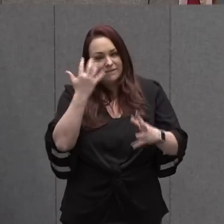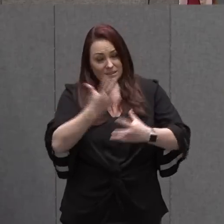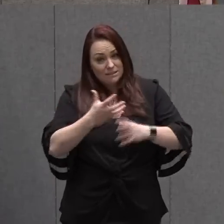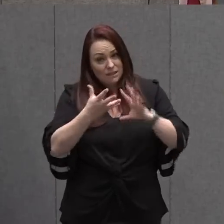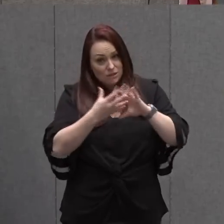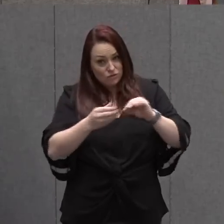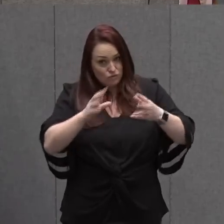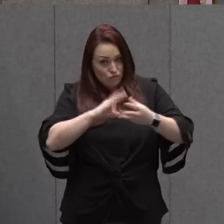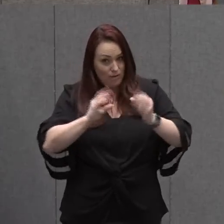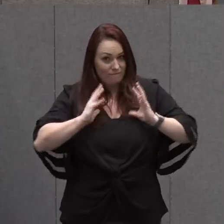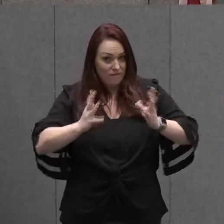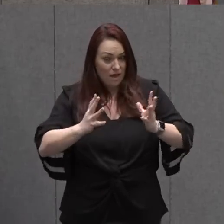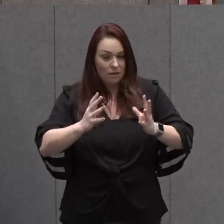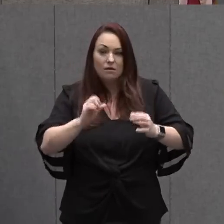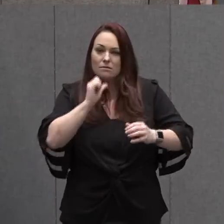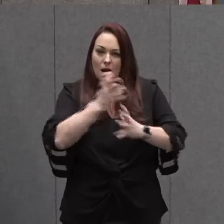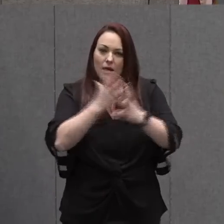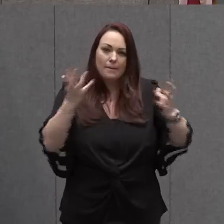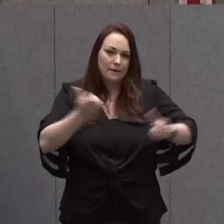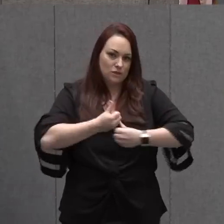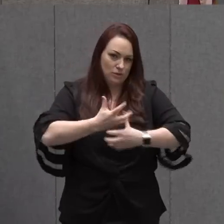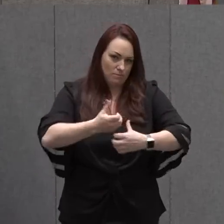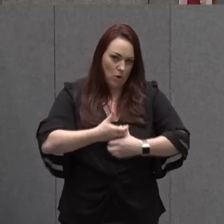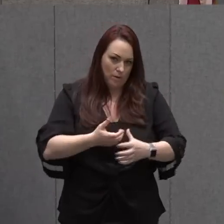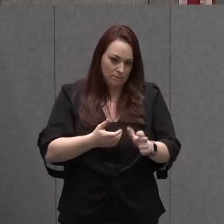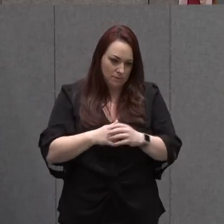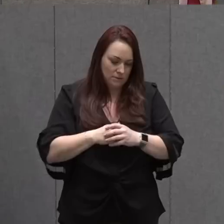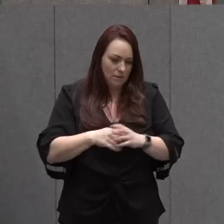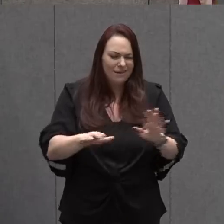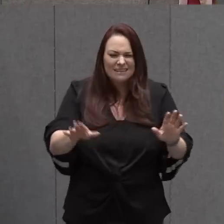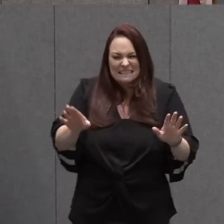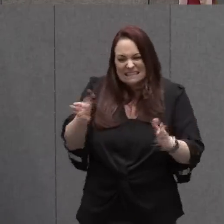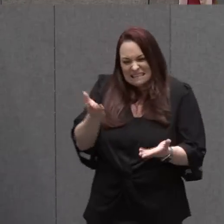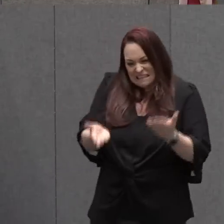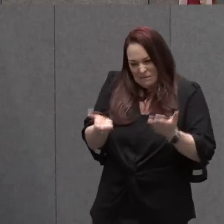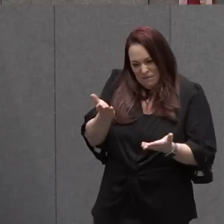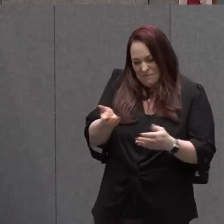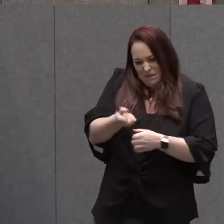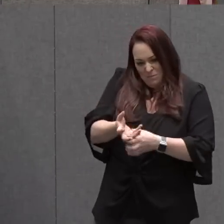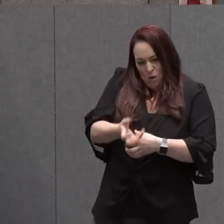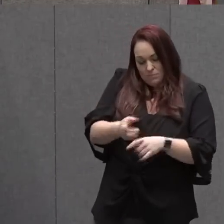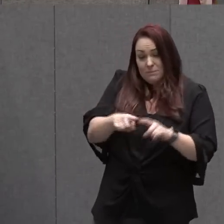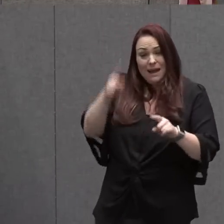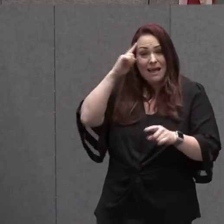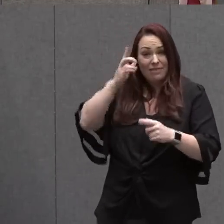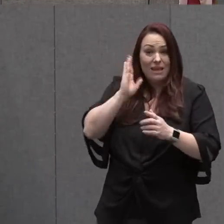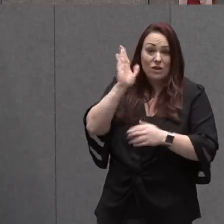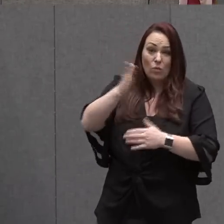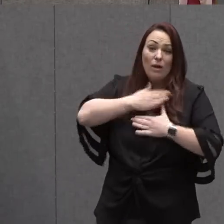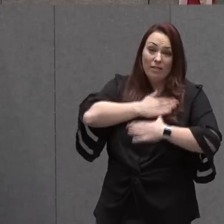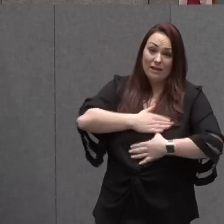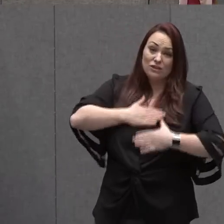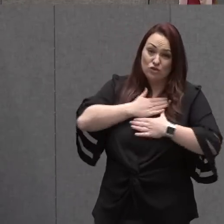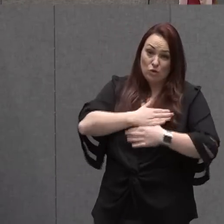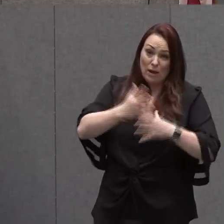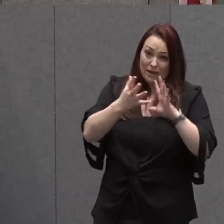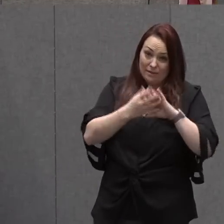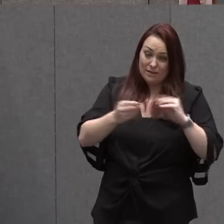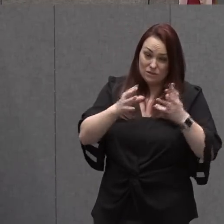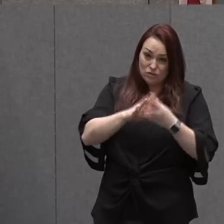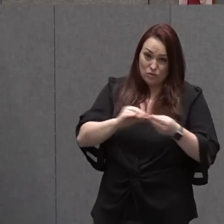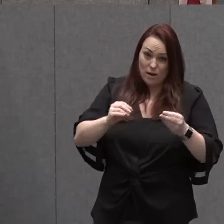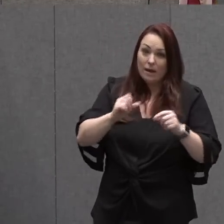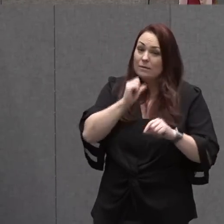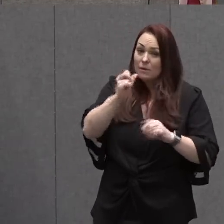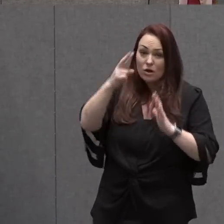Well, I think we're in a little bit of trouble, but I think you're going to enjoy this story. It is called, and I'm not going to read all of